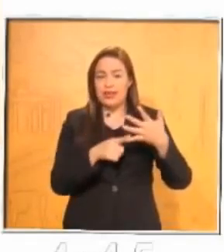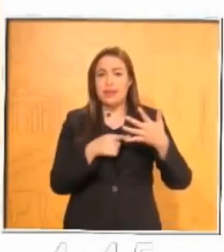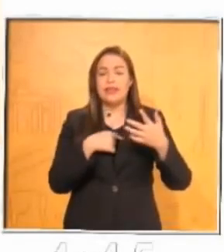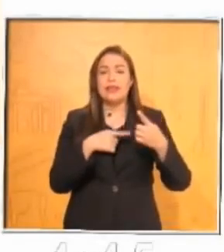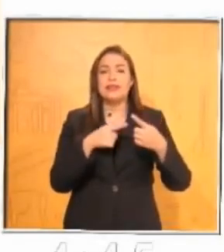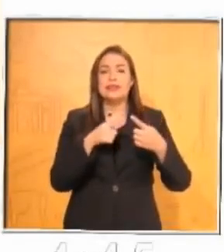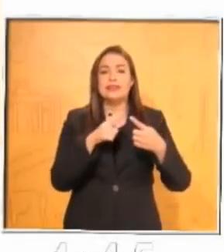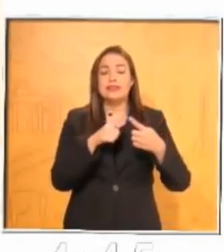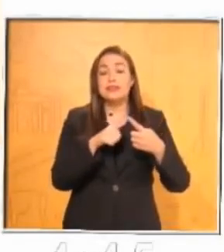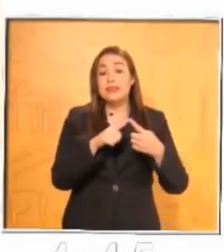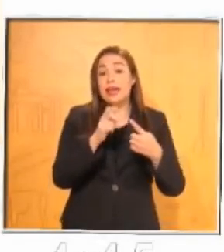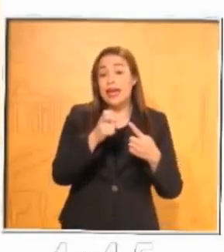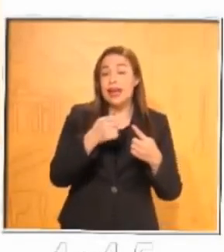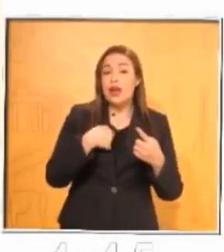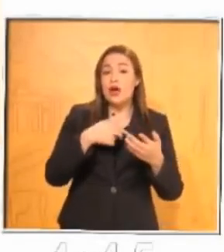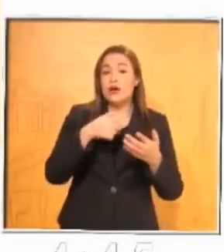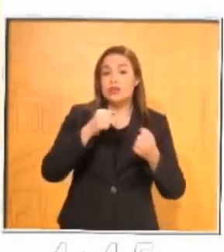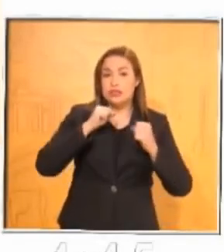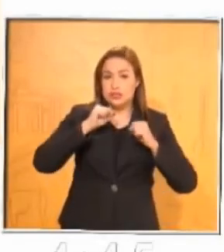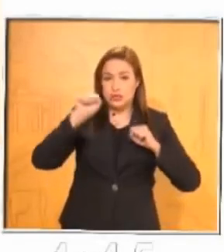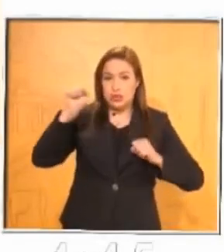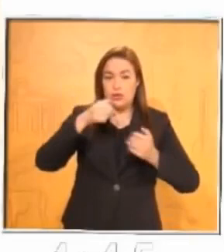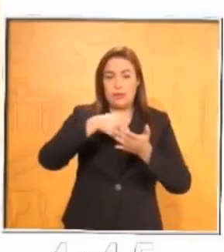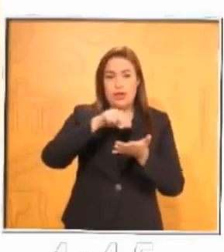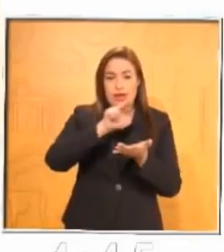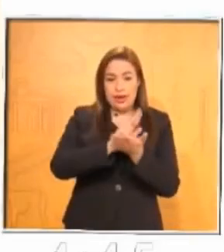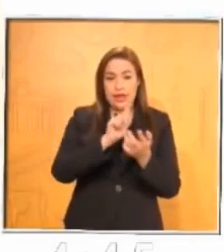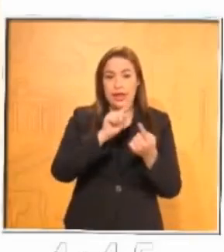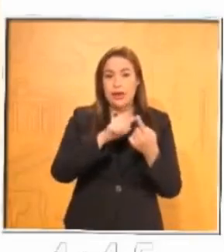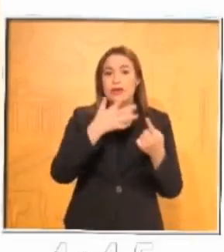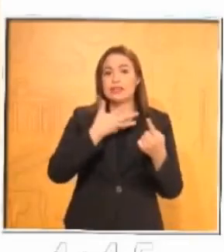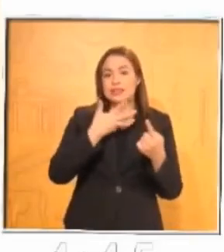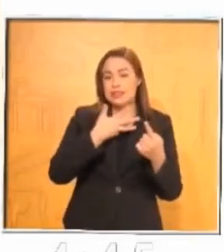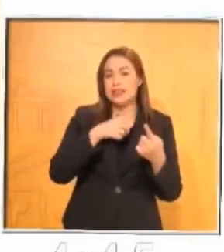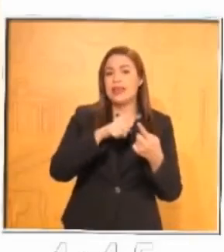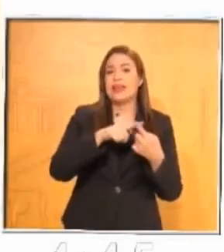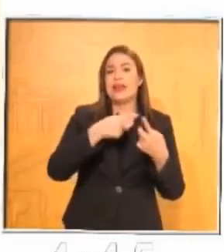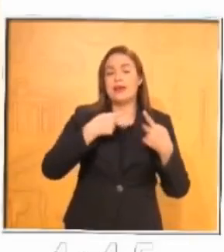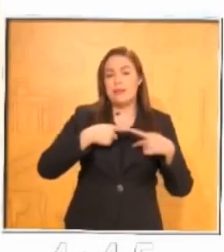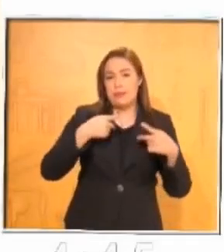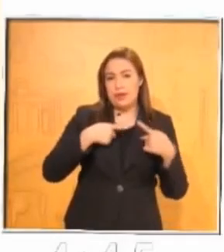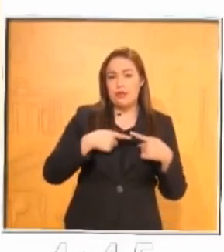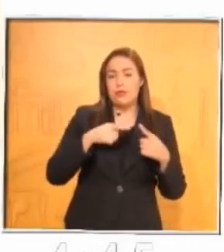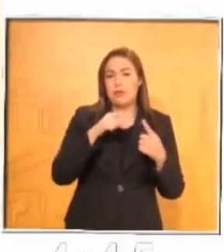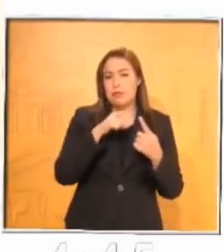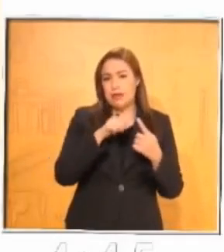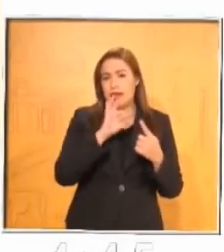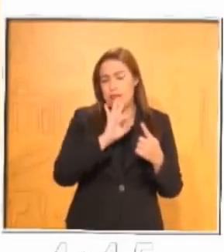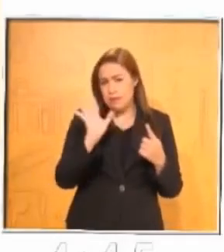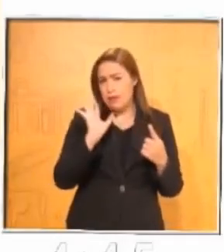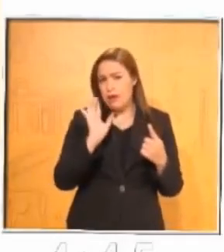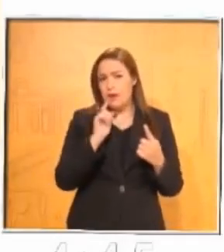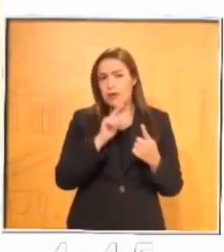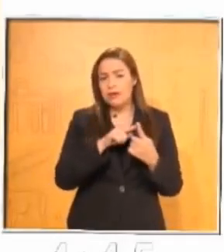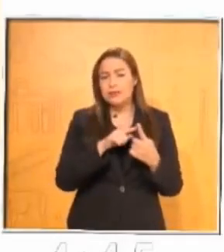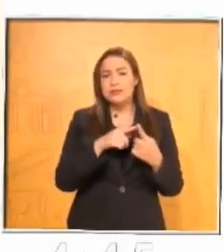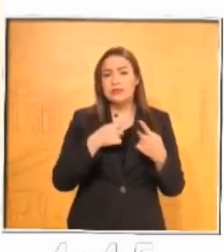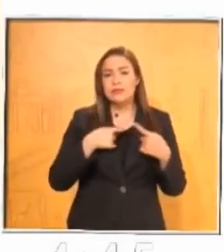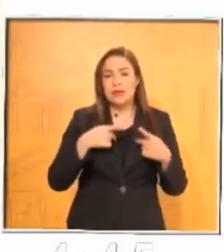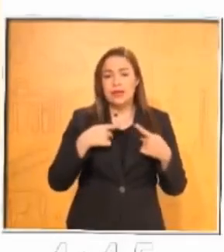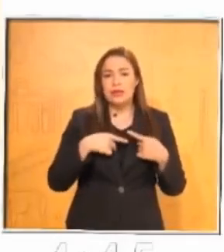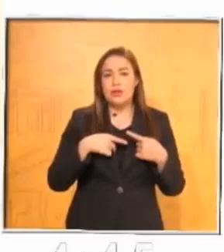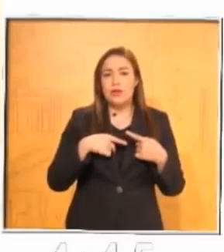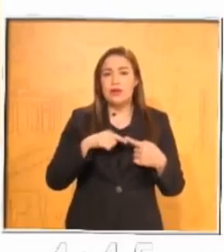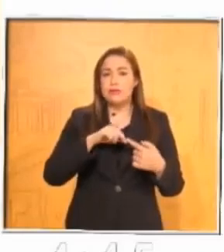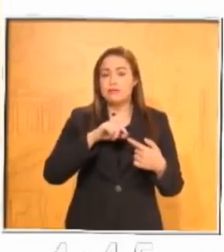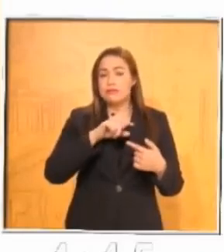the superhero, it's a comic strip that includes characters that maybe fight for a reason, for